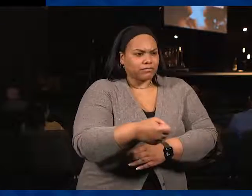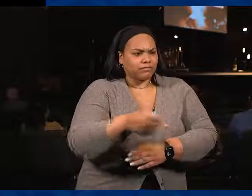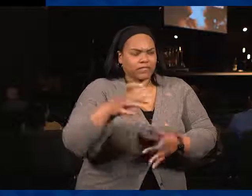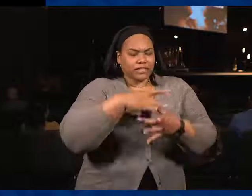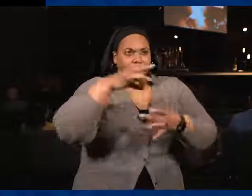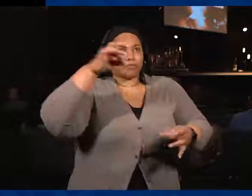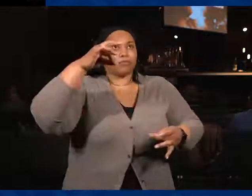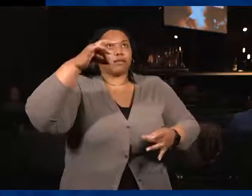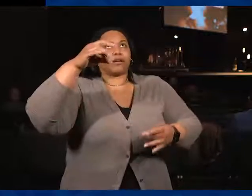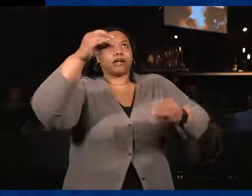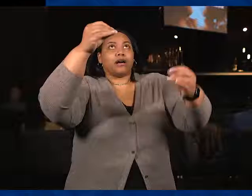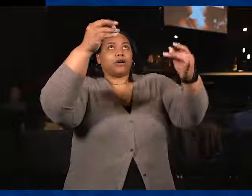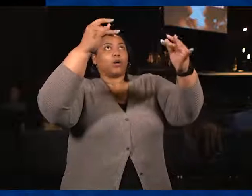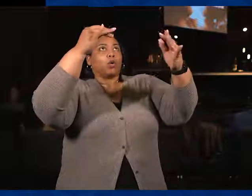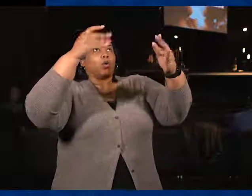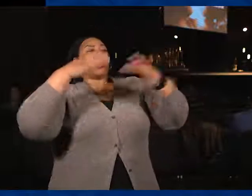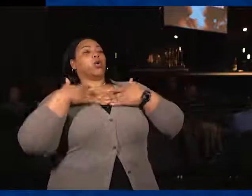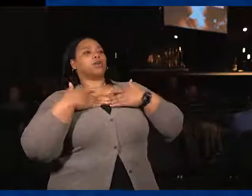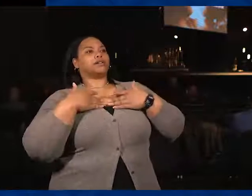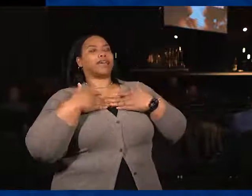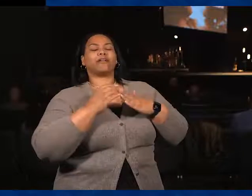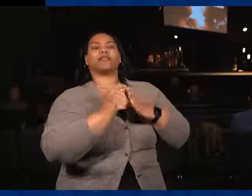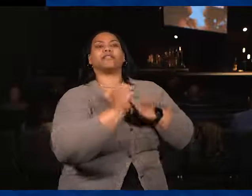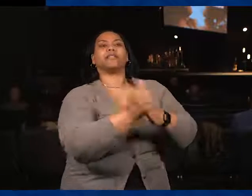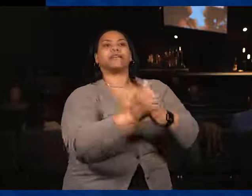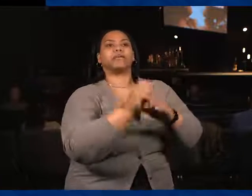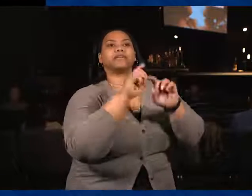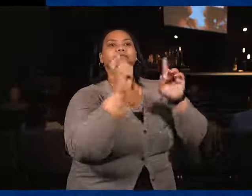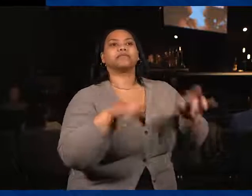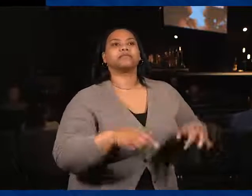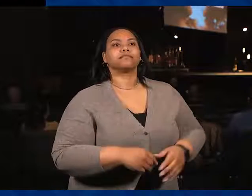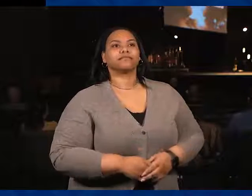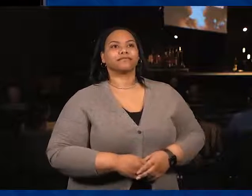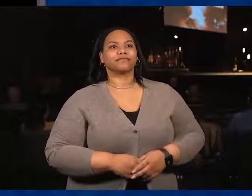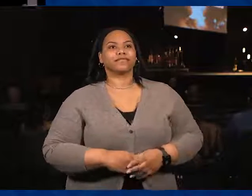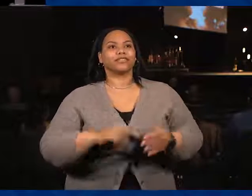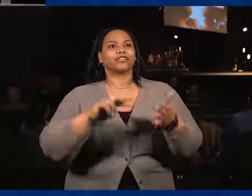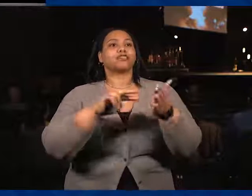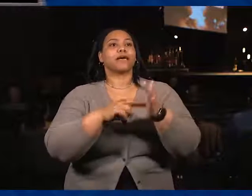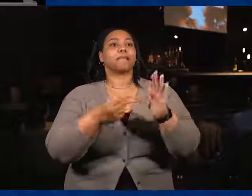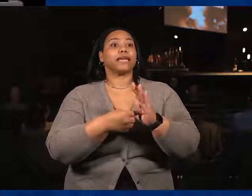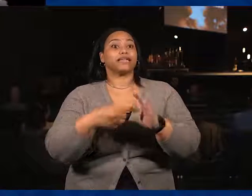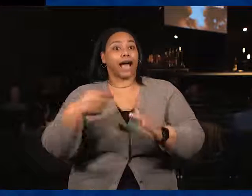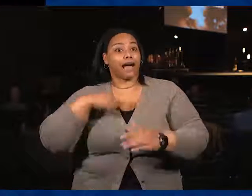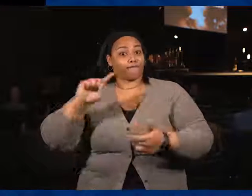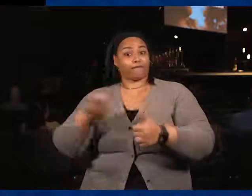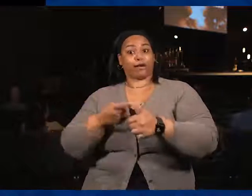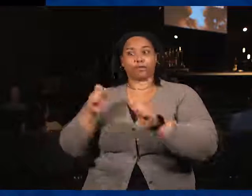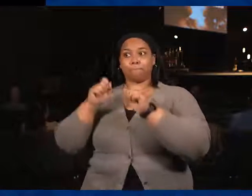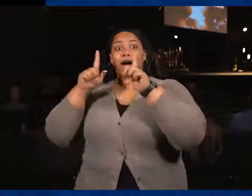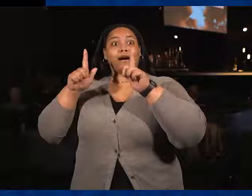will lead me to throw a test. So in essence, I'm popped and then you're popped.